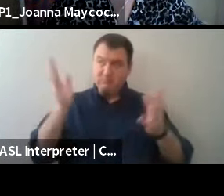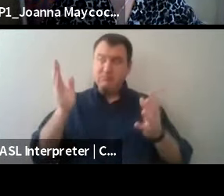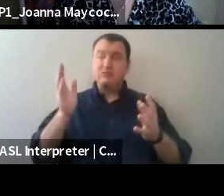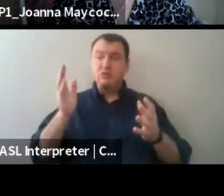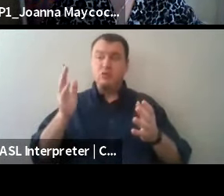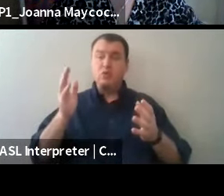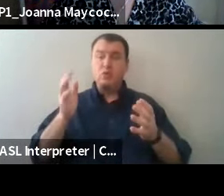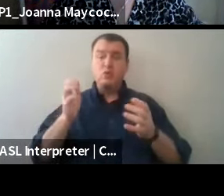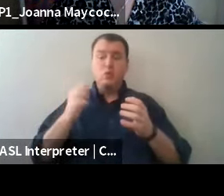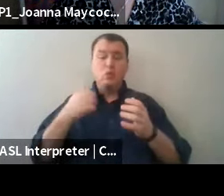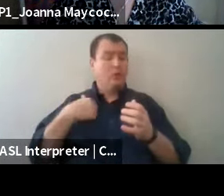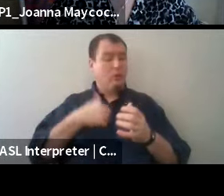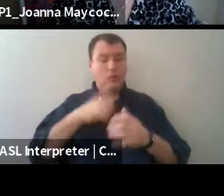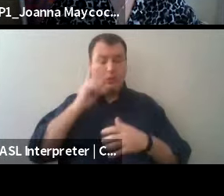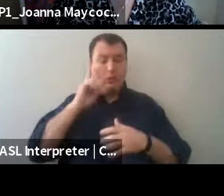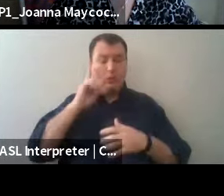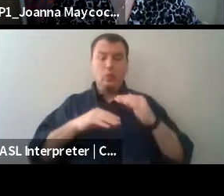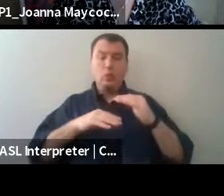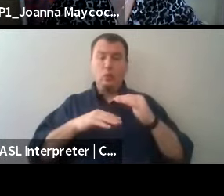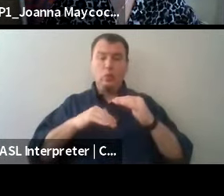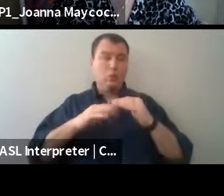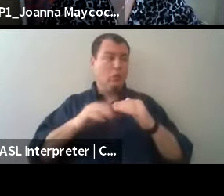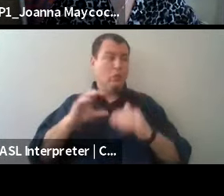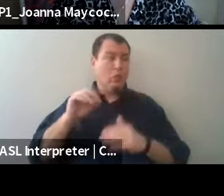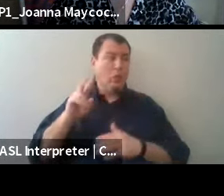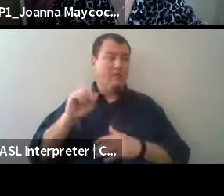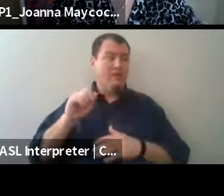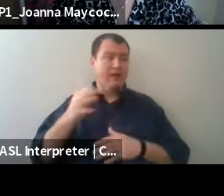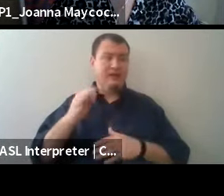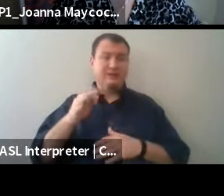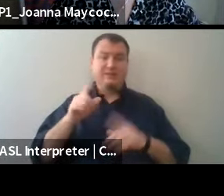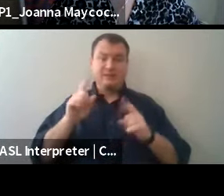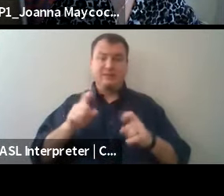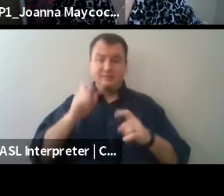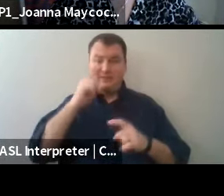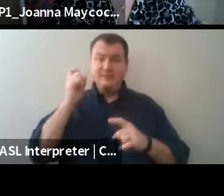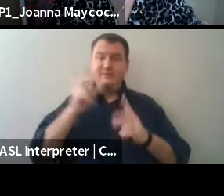a very minimal rate, the COVID-19 test, because it was very